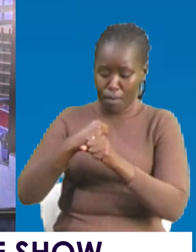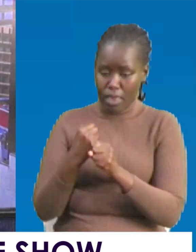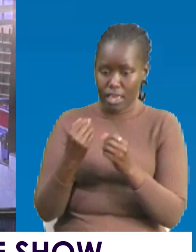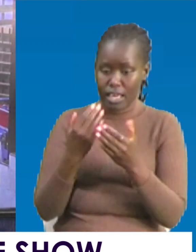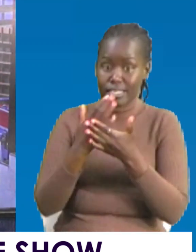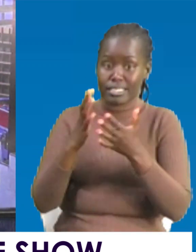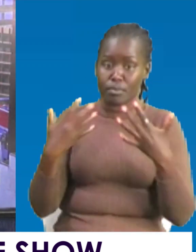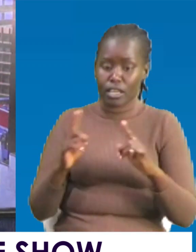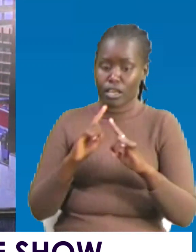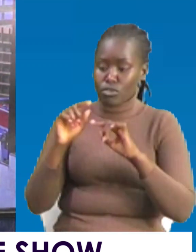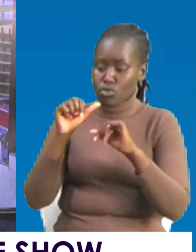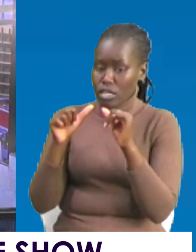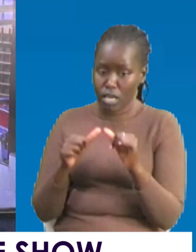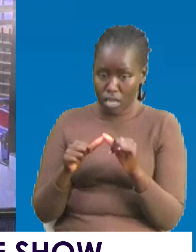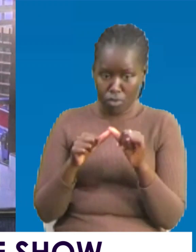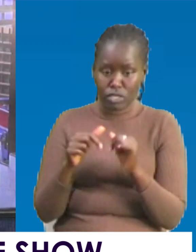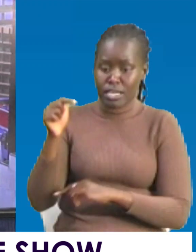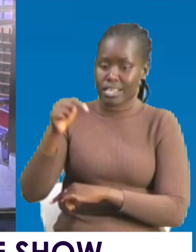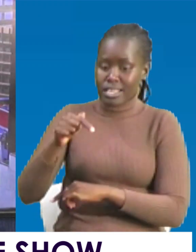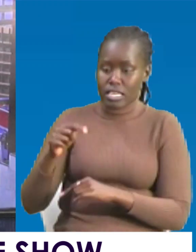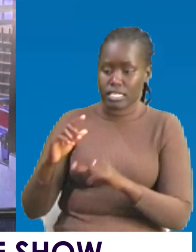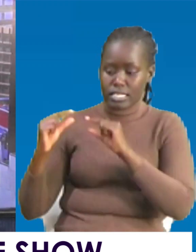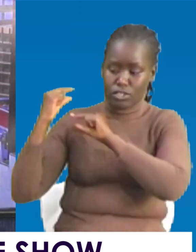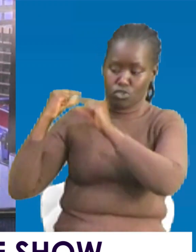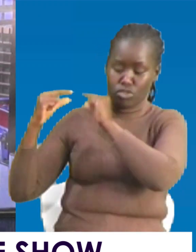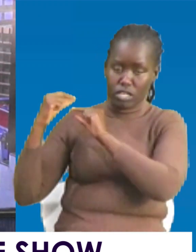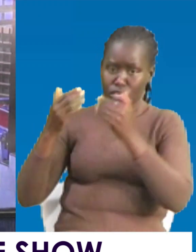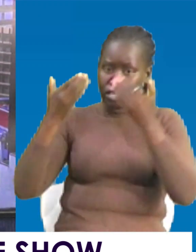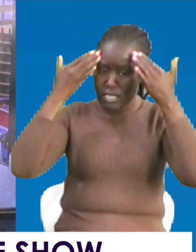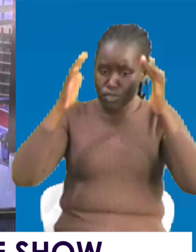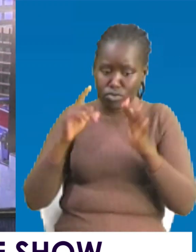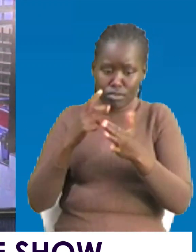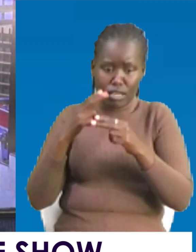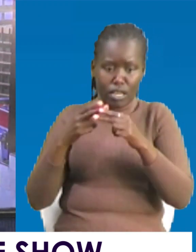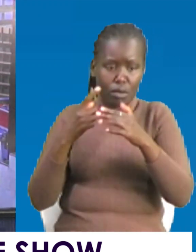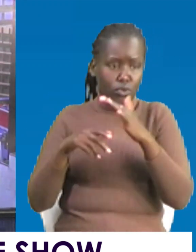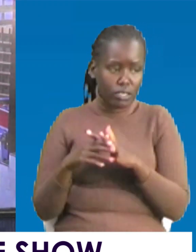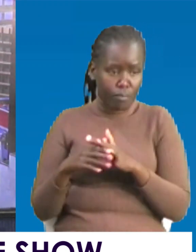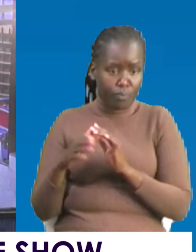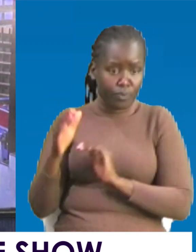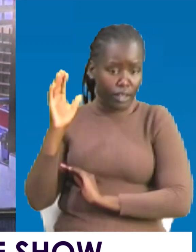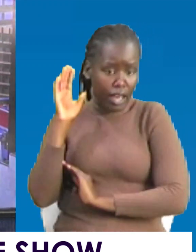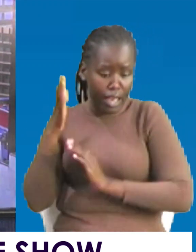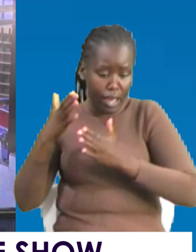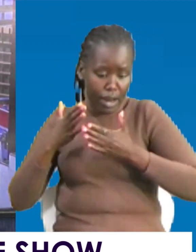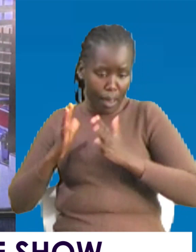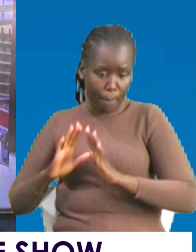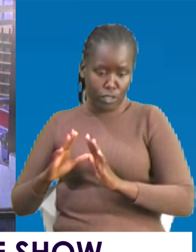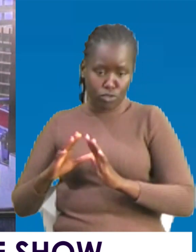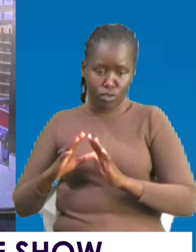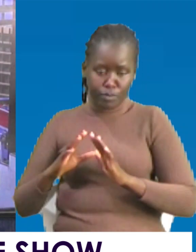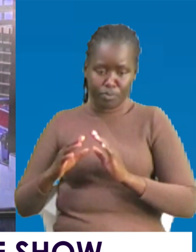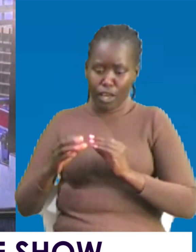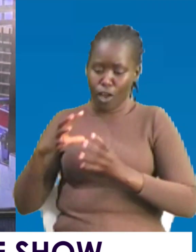something. We are talking about this generation. I don't know what they are called. I had somebody getting confused on whether to call them